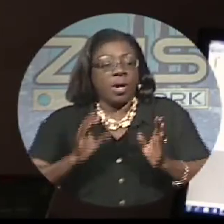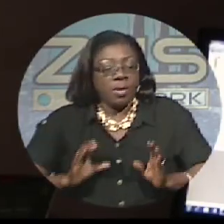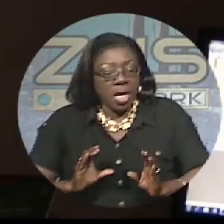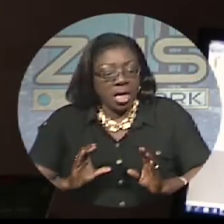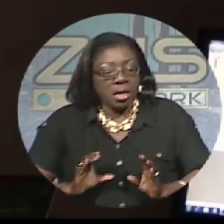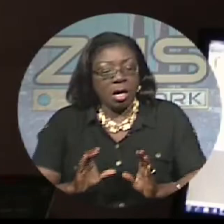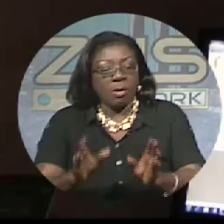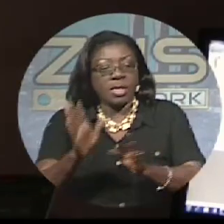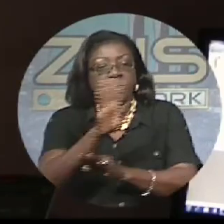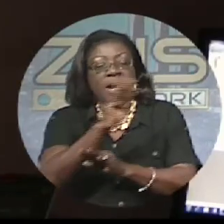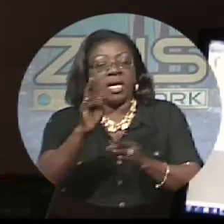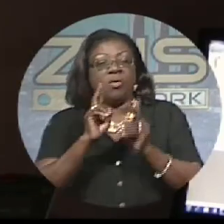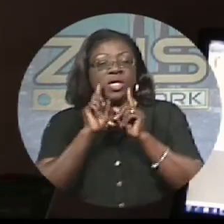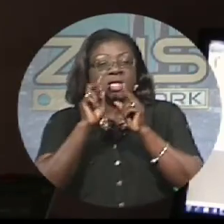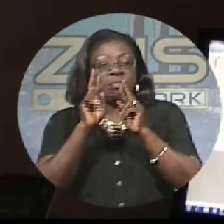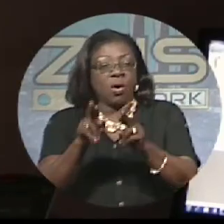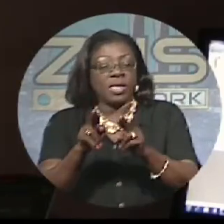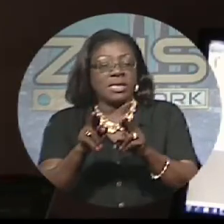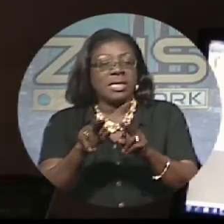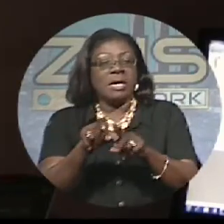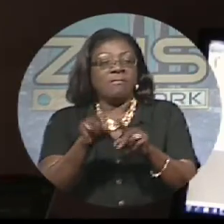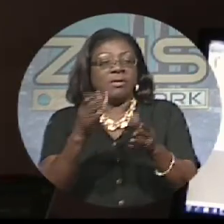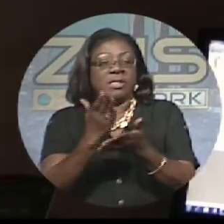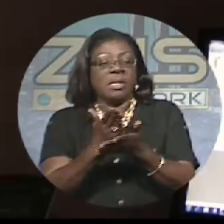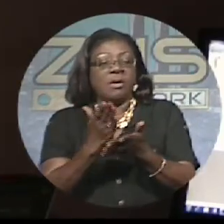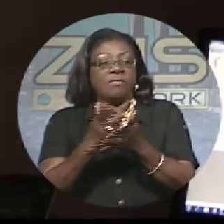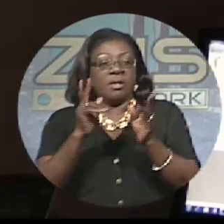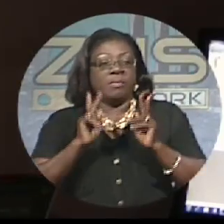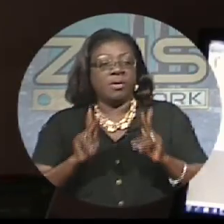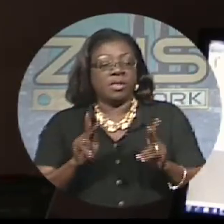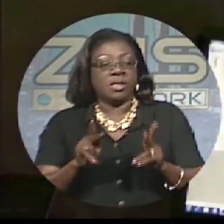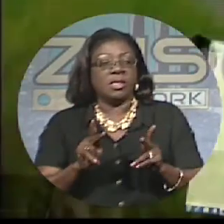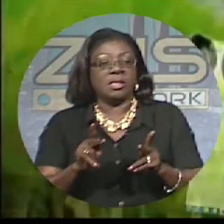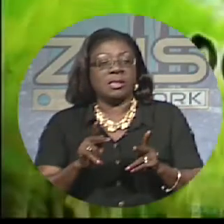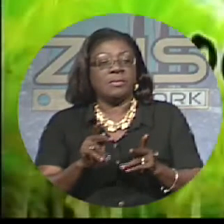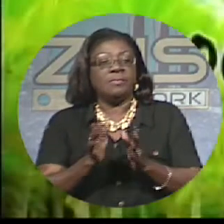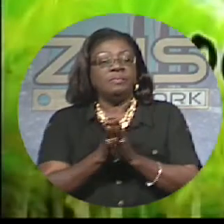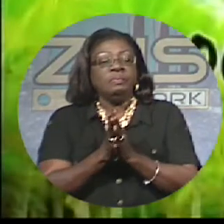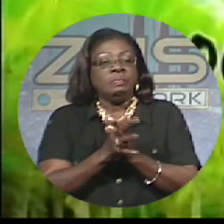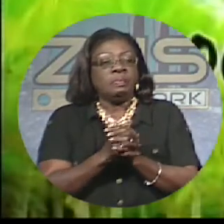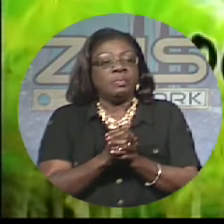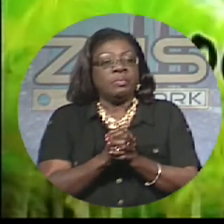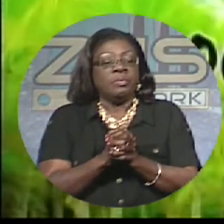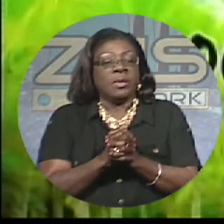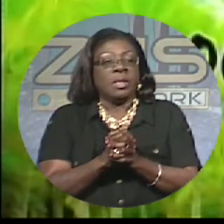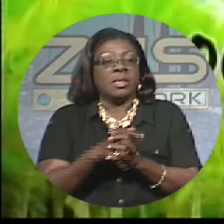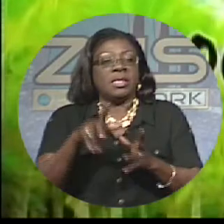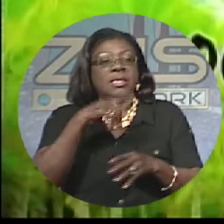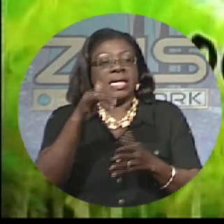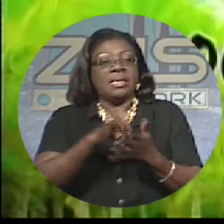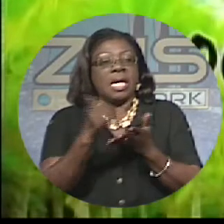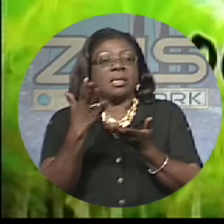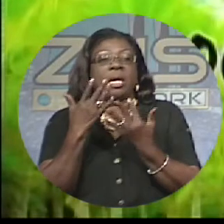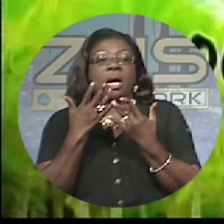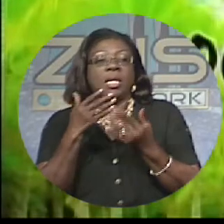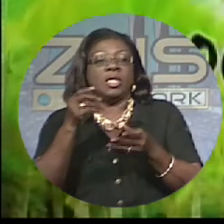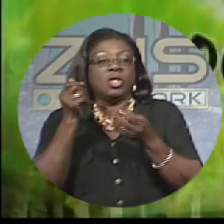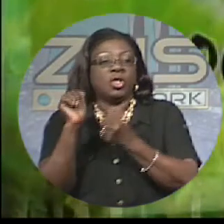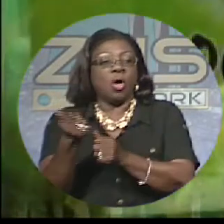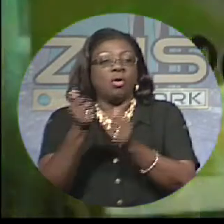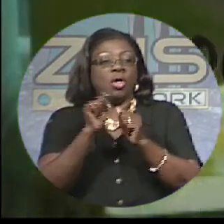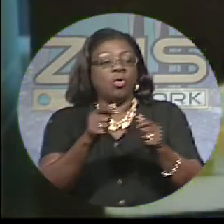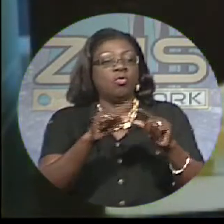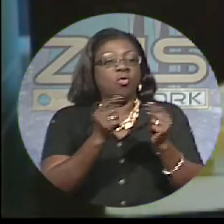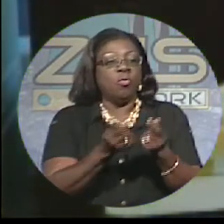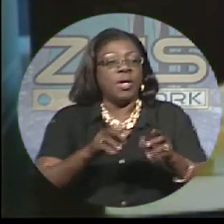encouraged by the response and some of the celebrities that came out as well. Dame said the Colors Junk Canoe Group gave visitors